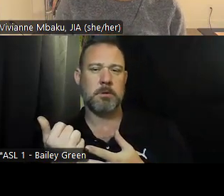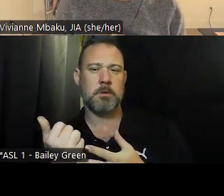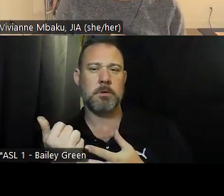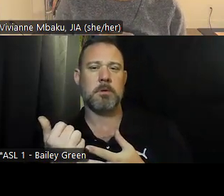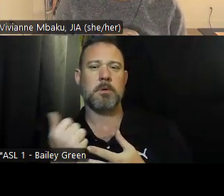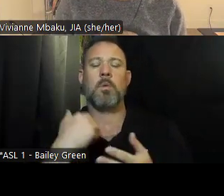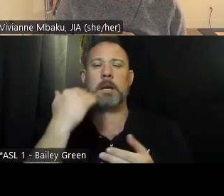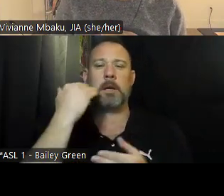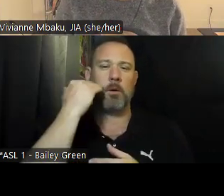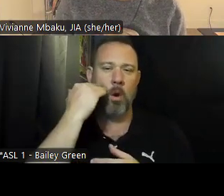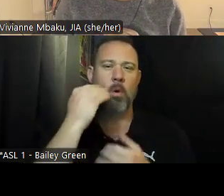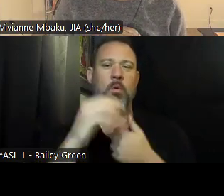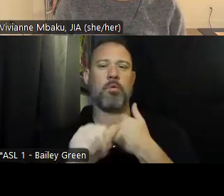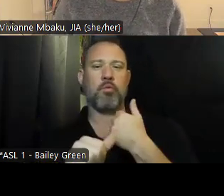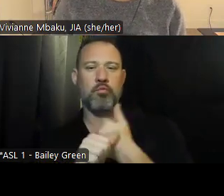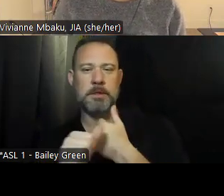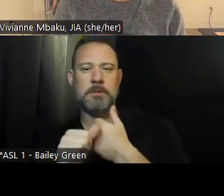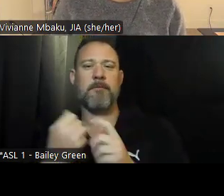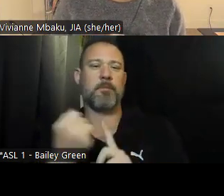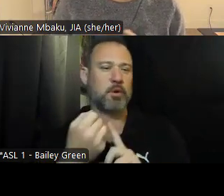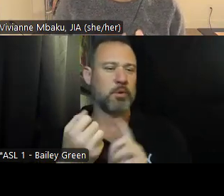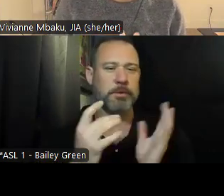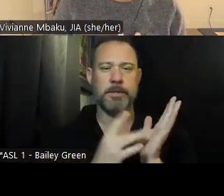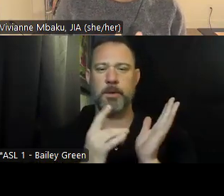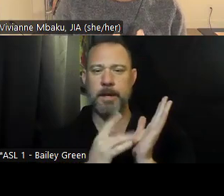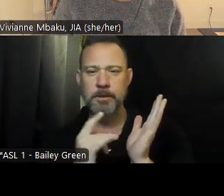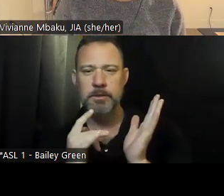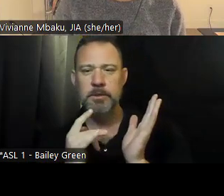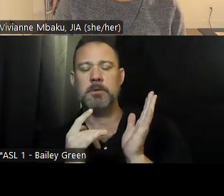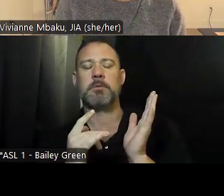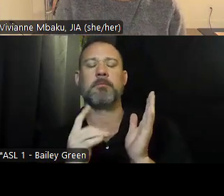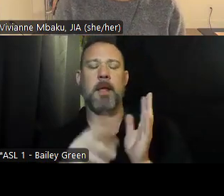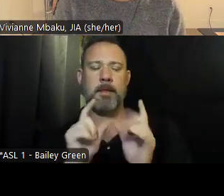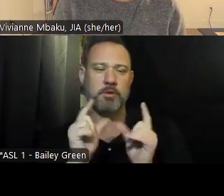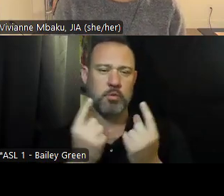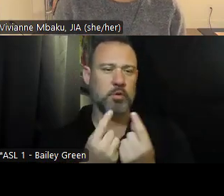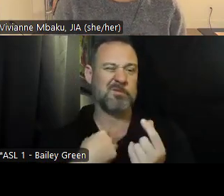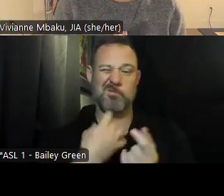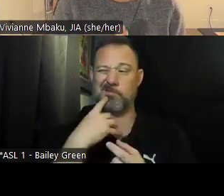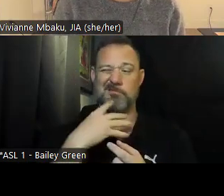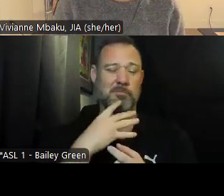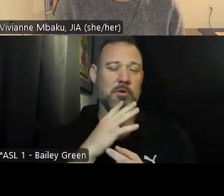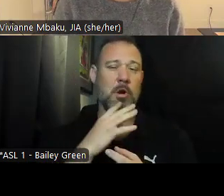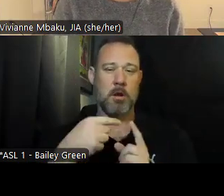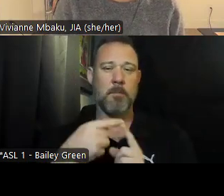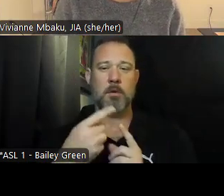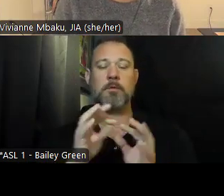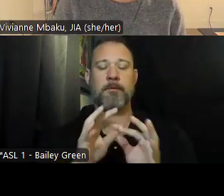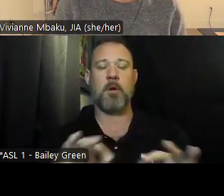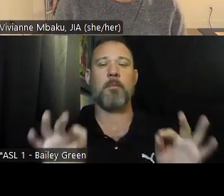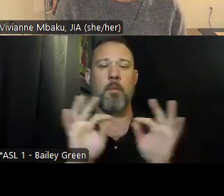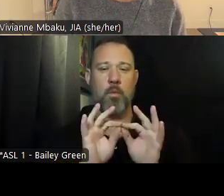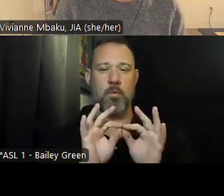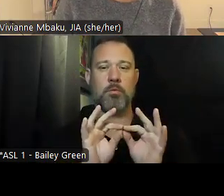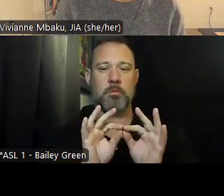We know the risks of abuse and exploitation that are faced by these groups. We were just talking about it. So, very important that they